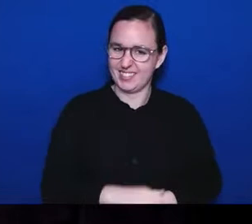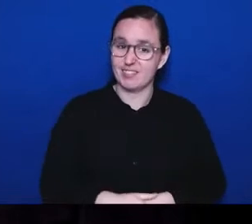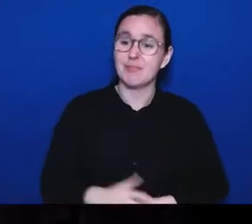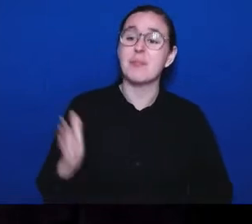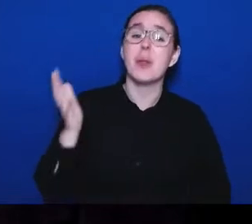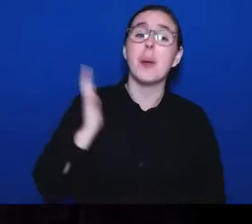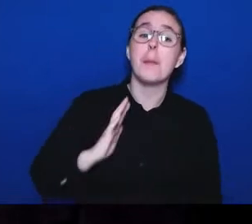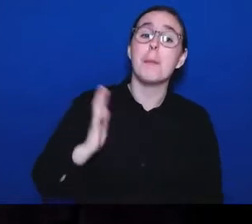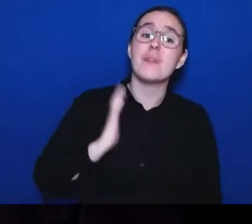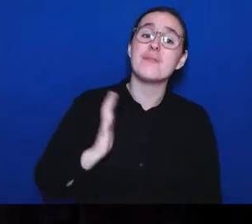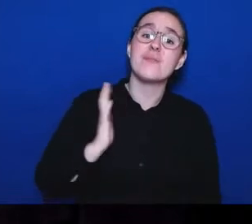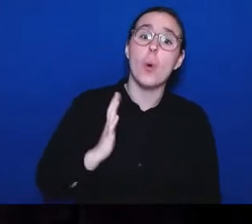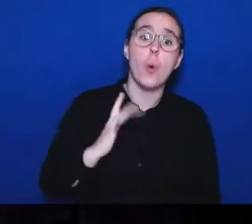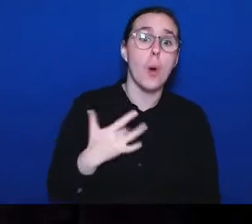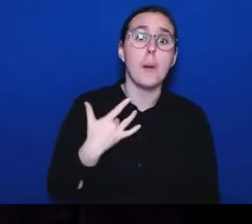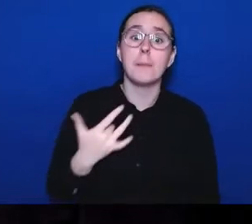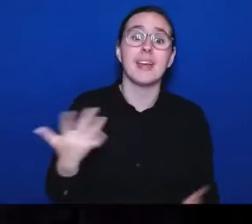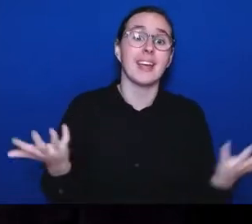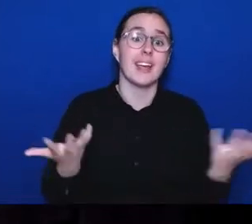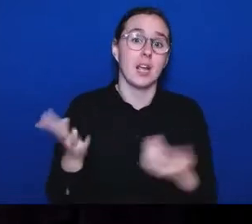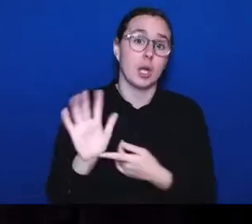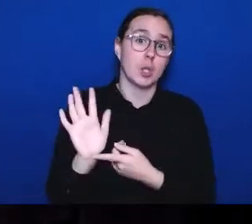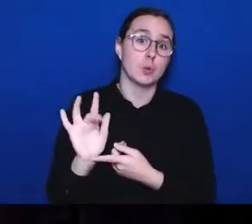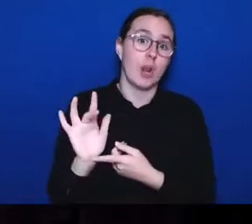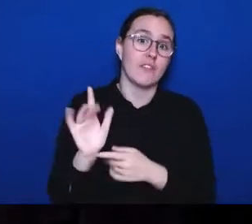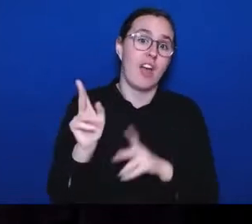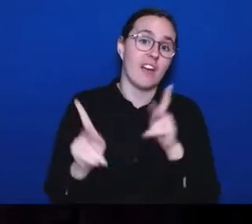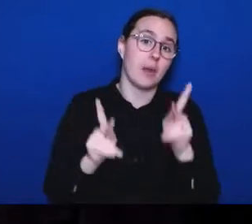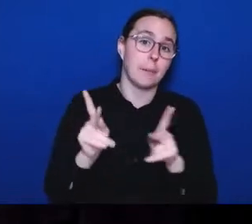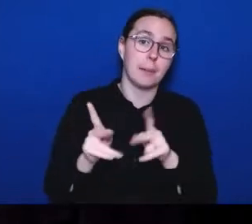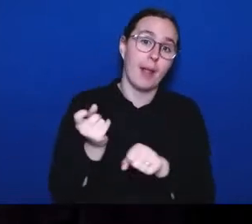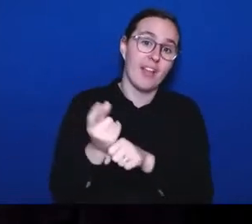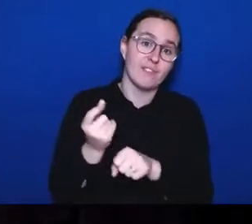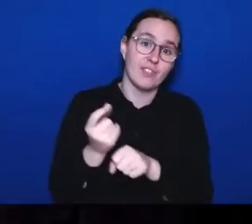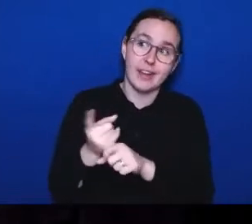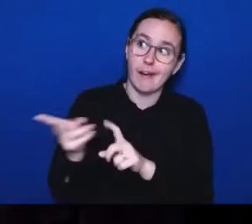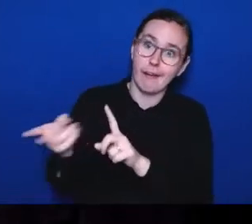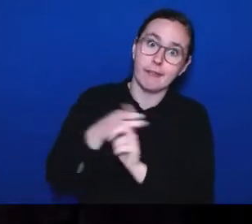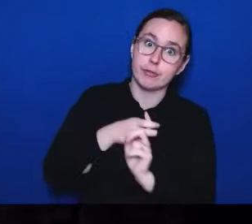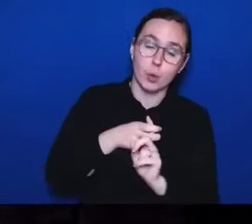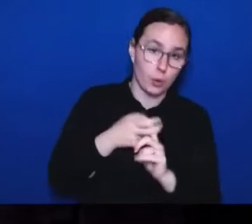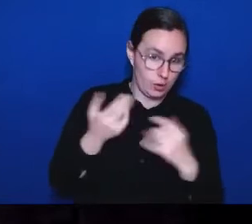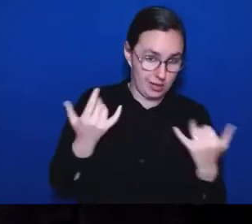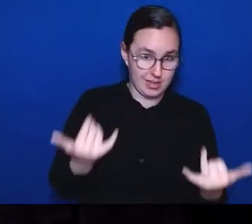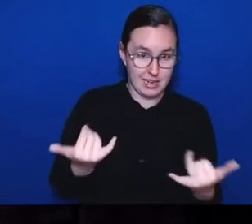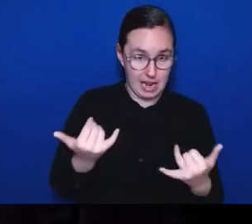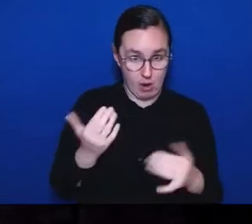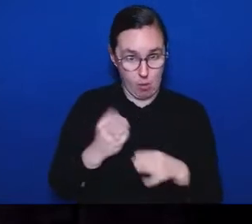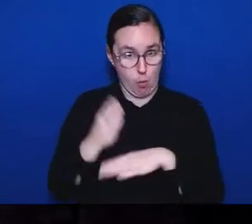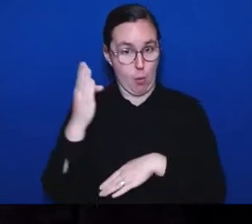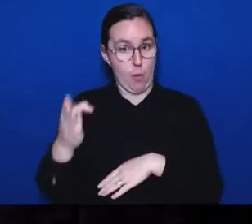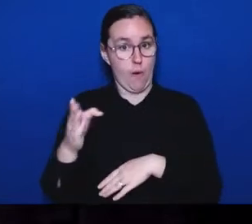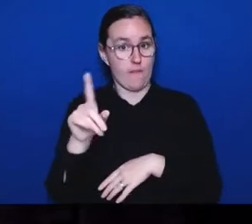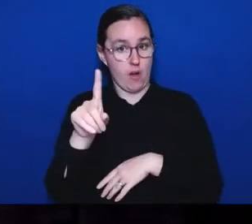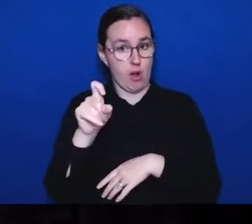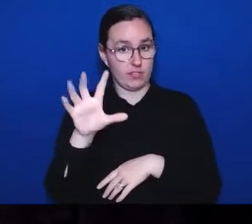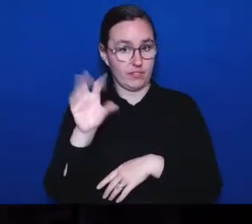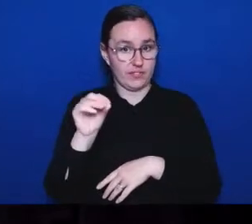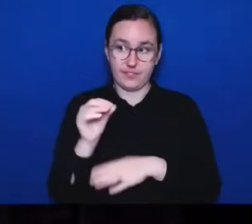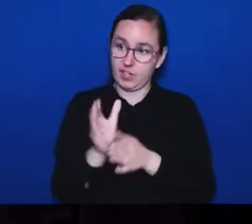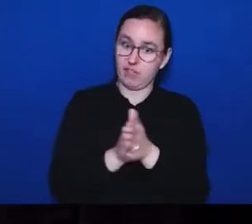in a year. A health human resources strategy that will train, recruit, and retain healthcare workers while redesigning the healthcare system in